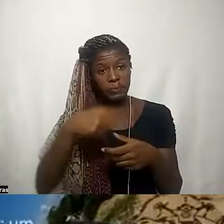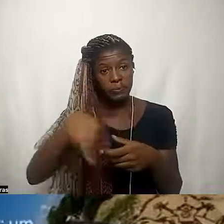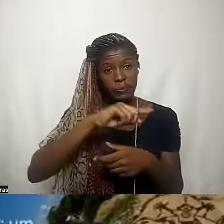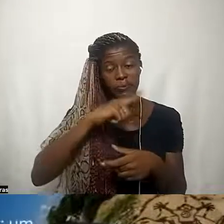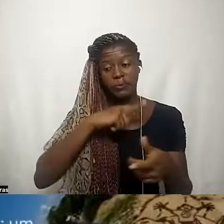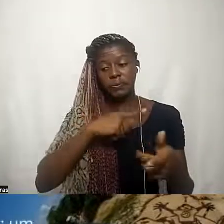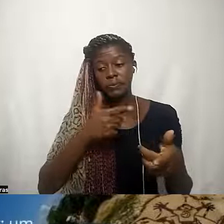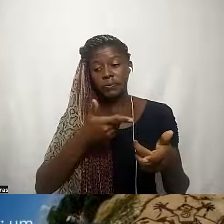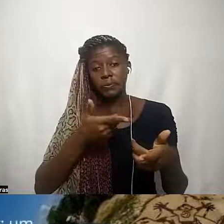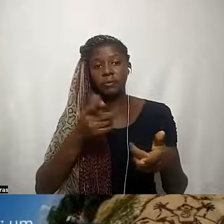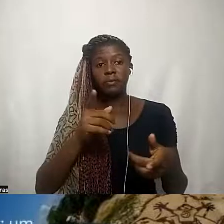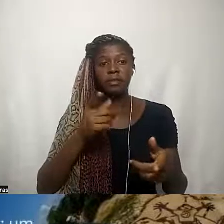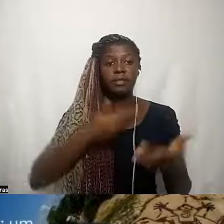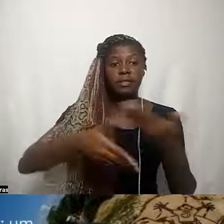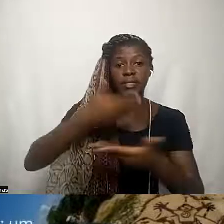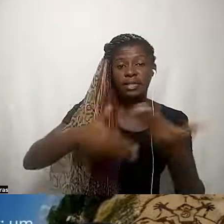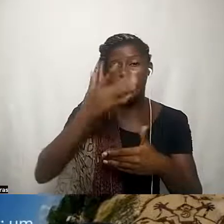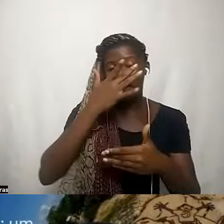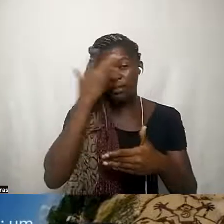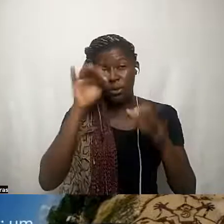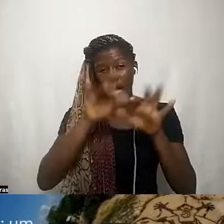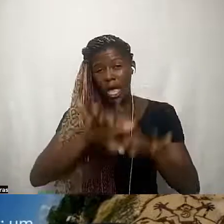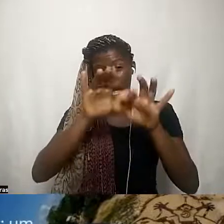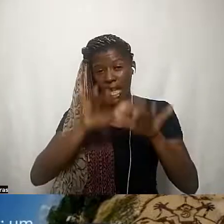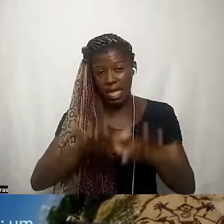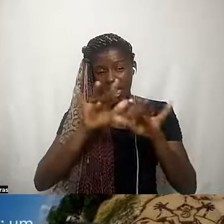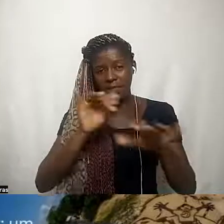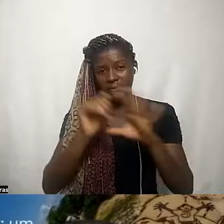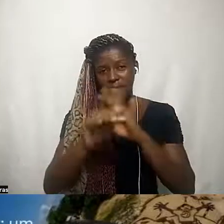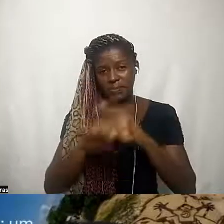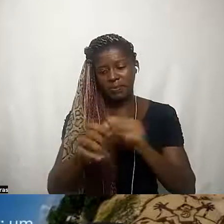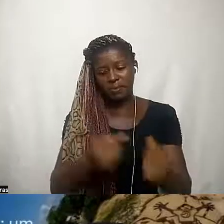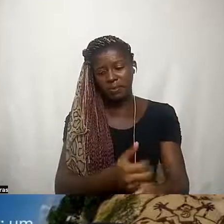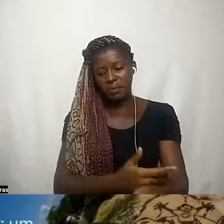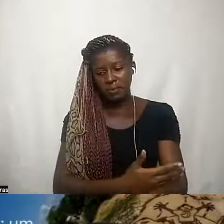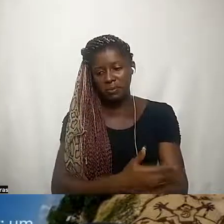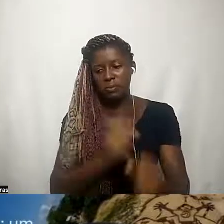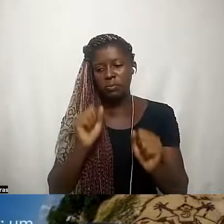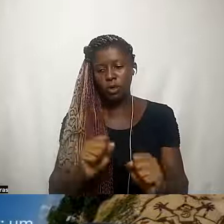participated yet. We really want to see your participation.